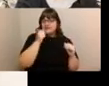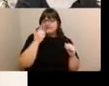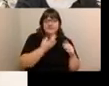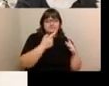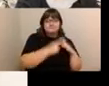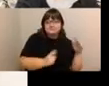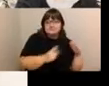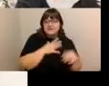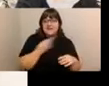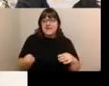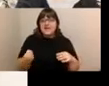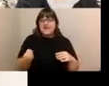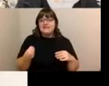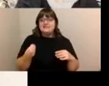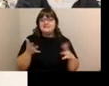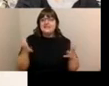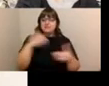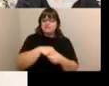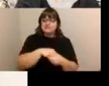performativeness of inclusivity sometimes.